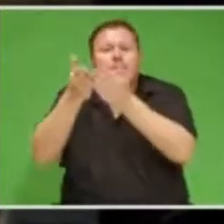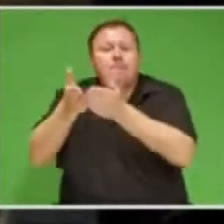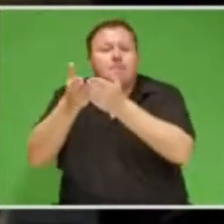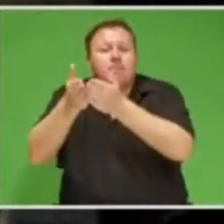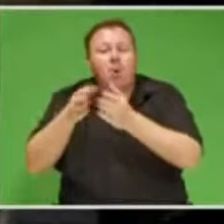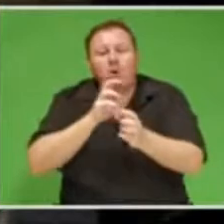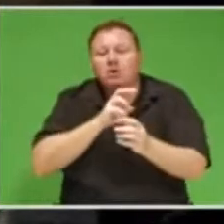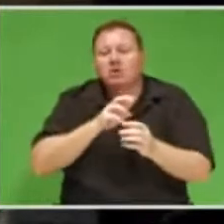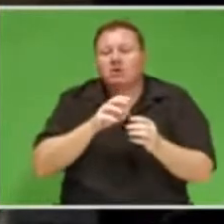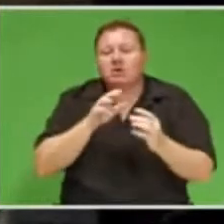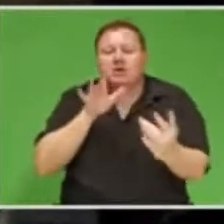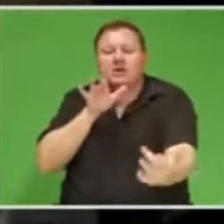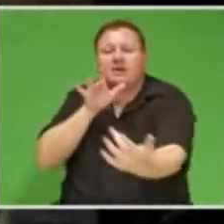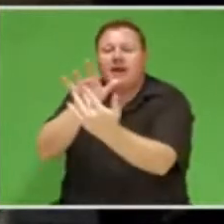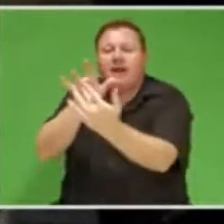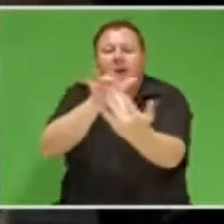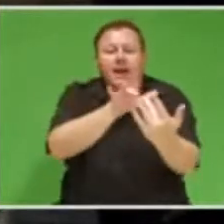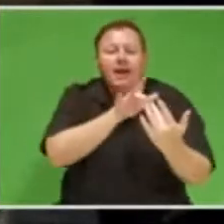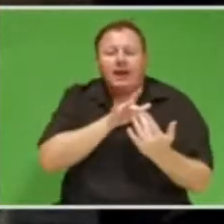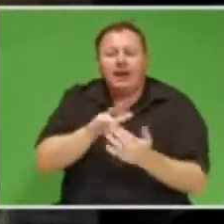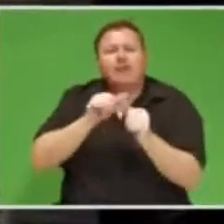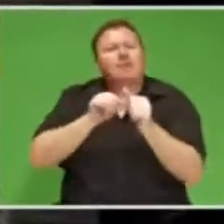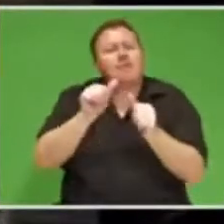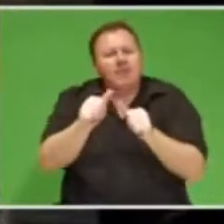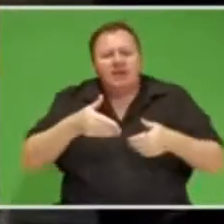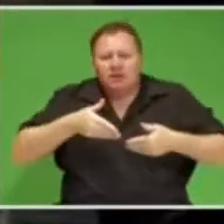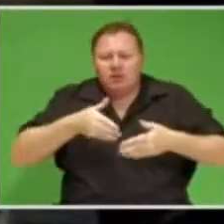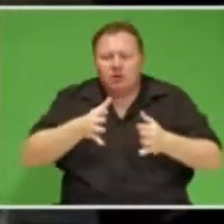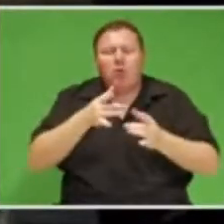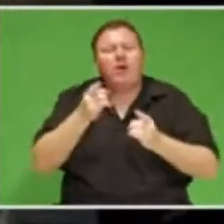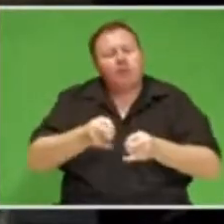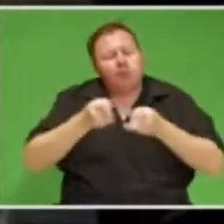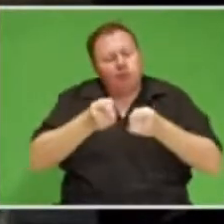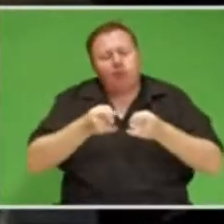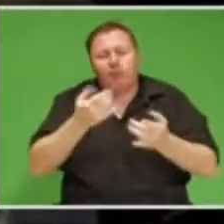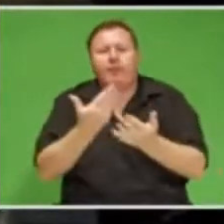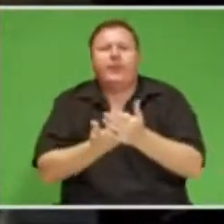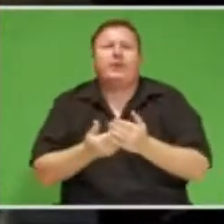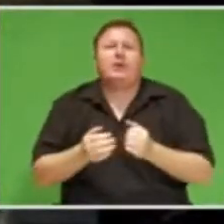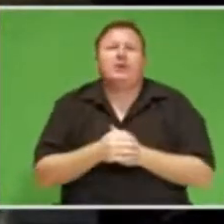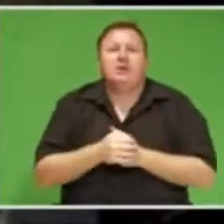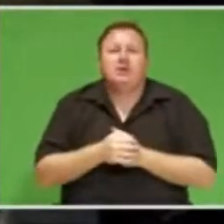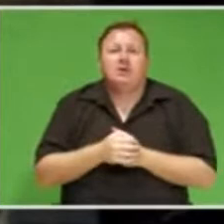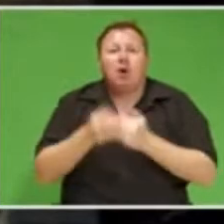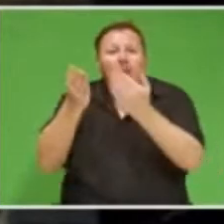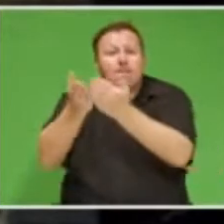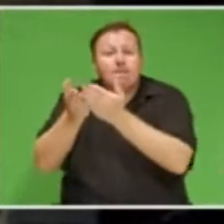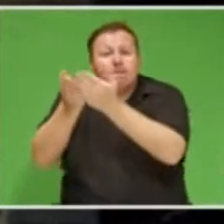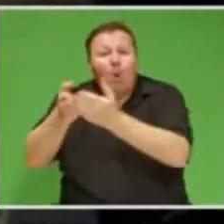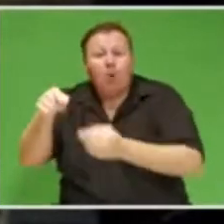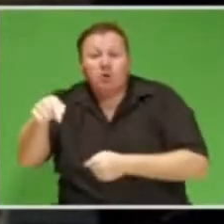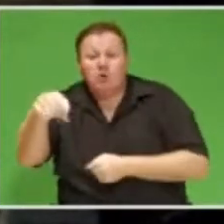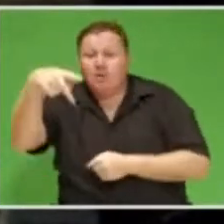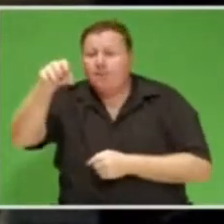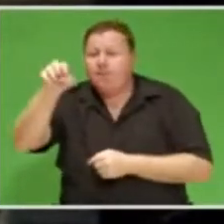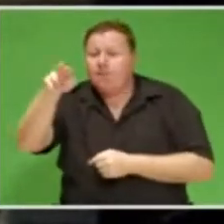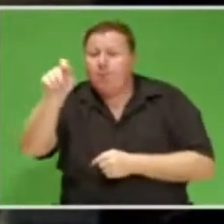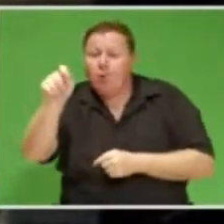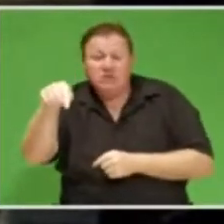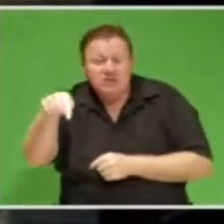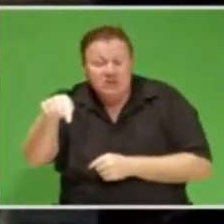and improve their efficiency. Now, this will help our ports to regain their global